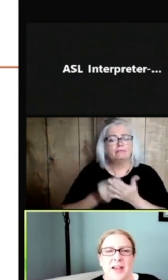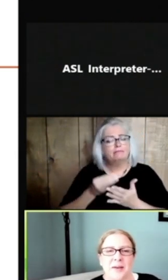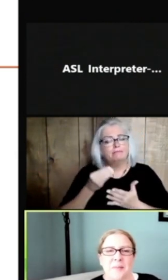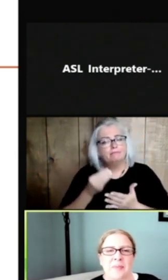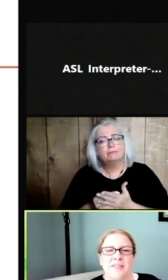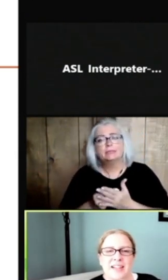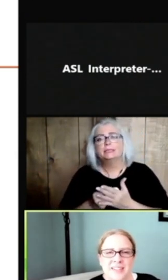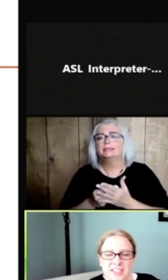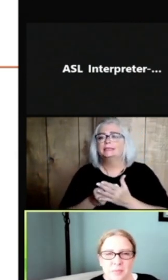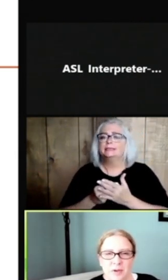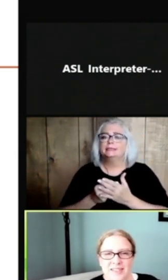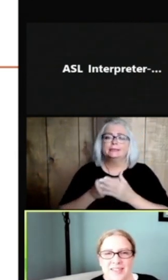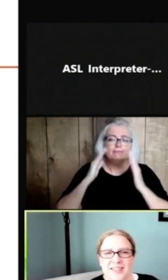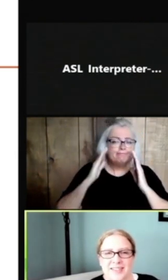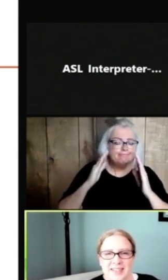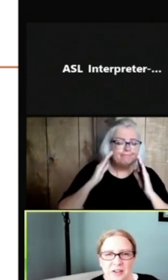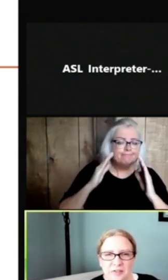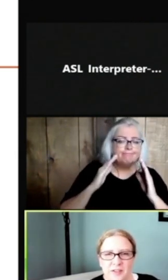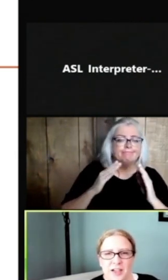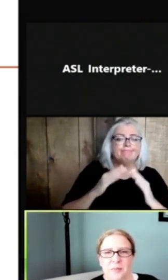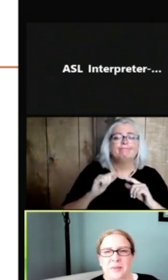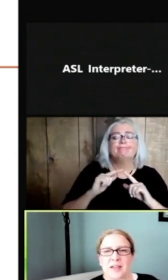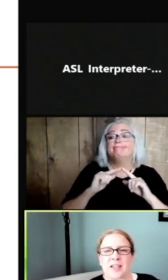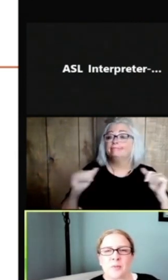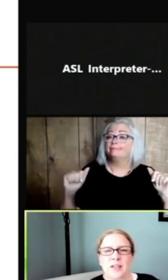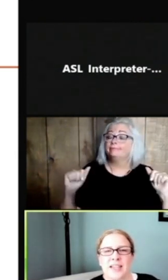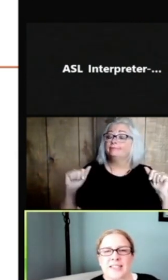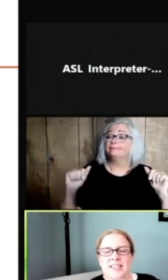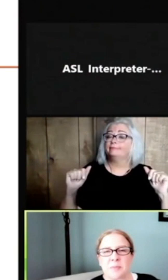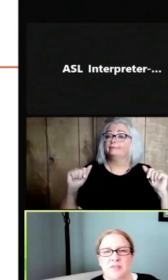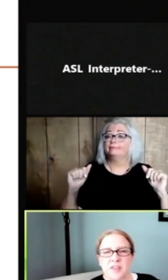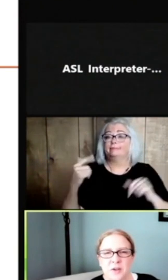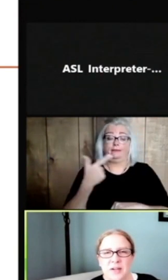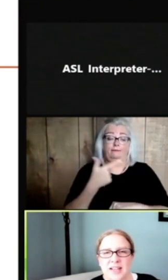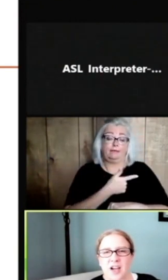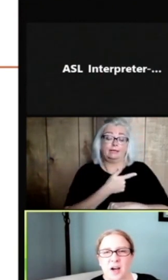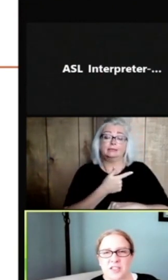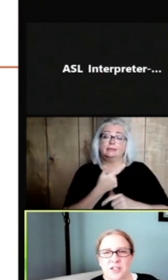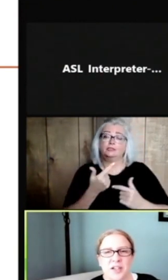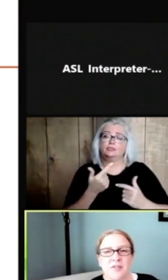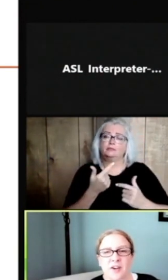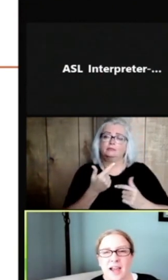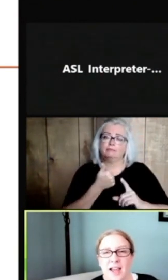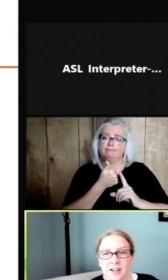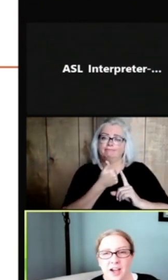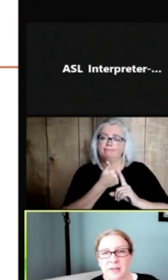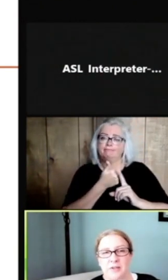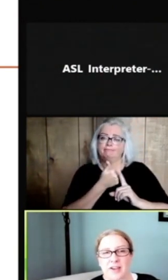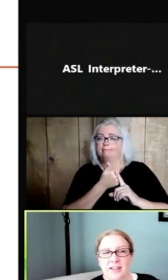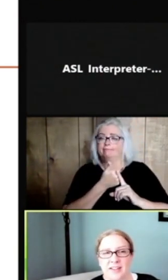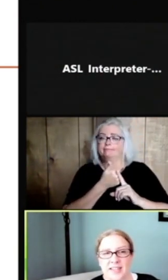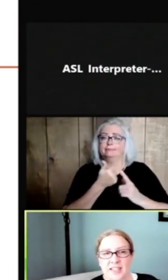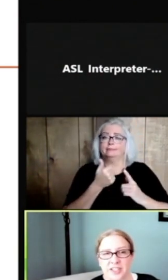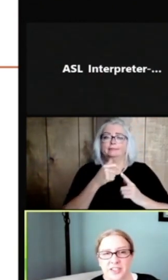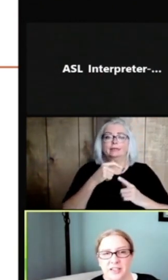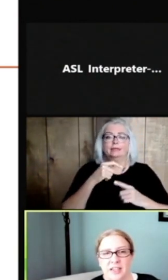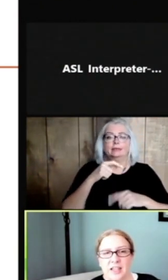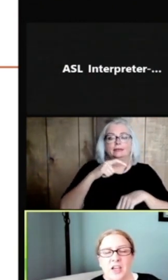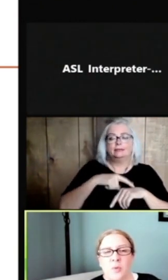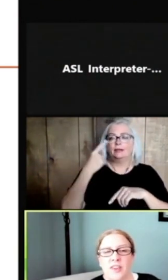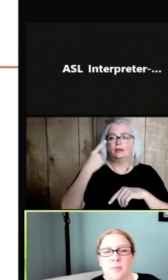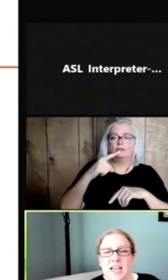time, the vaccination process itself really needs to be viewed as an opportunity for economic